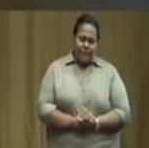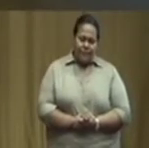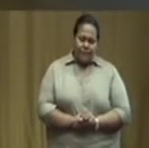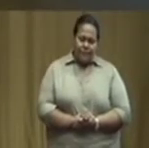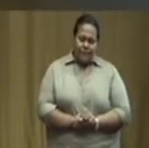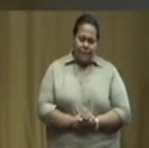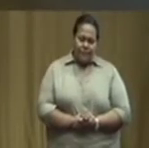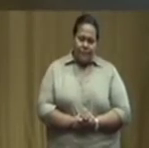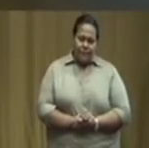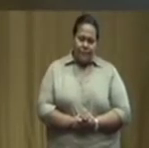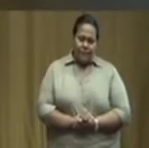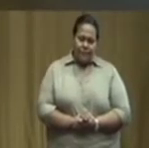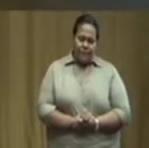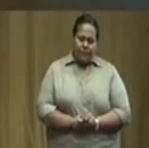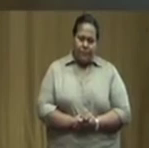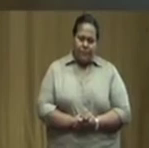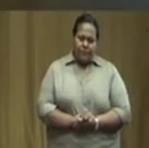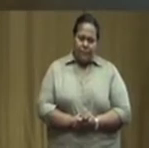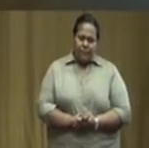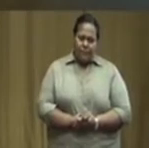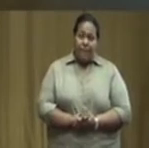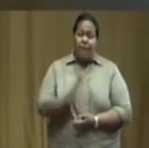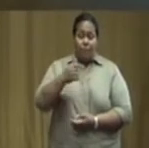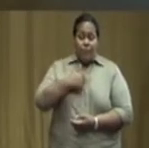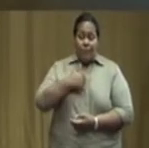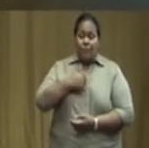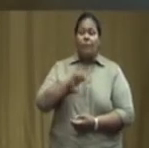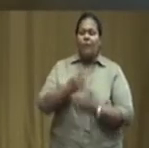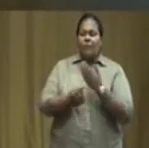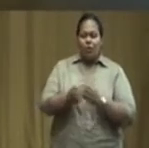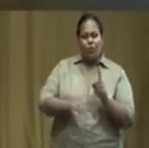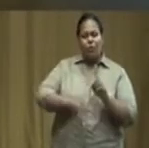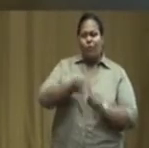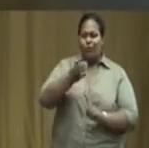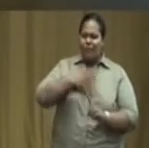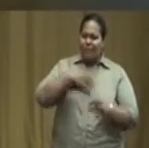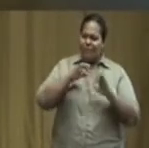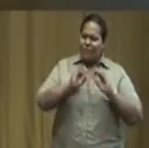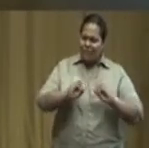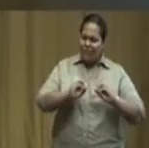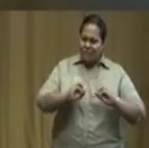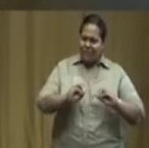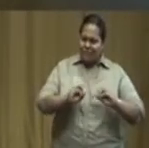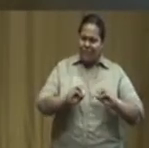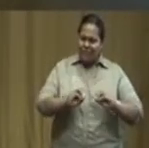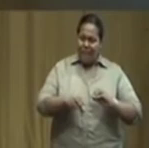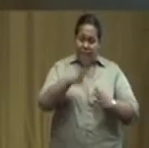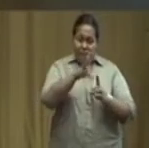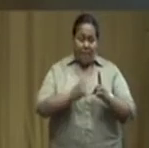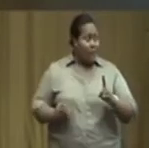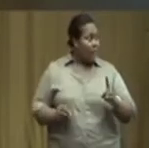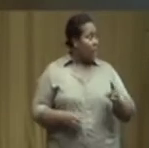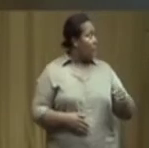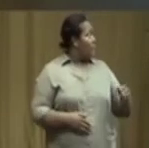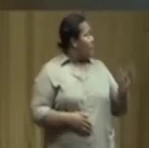Now, in my case, it also helped me improve my teaching. This is a really small-scale example, but